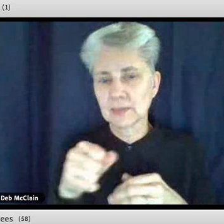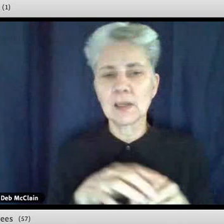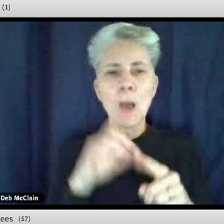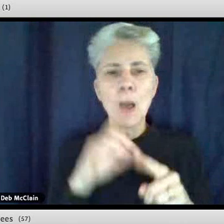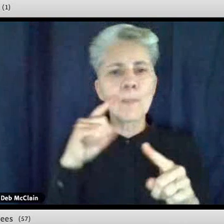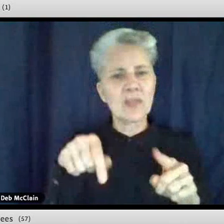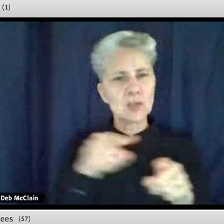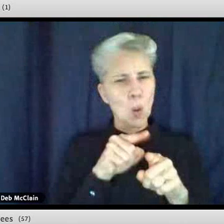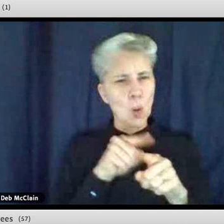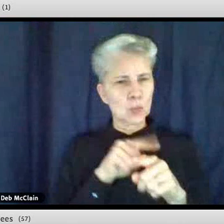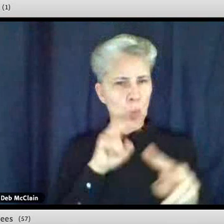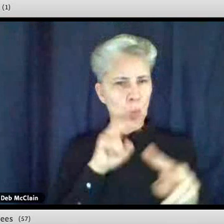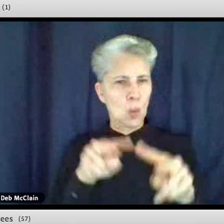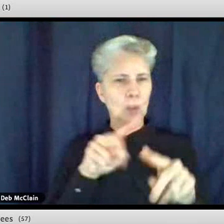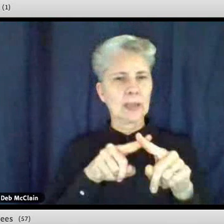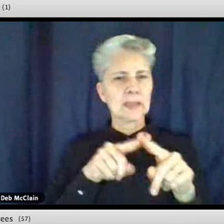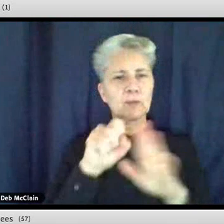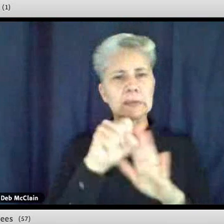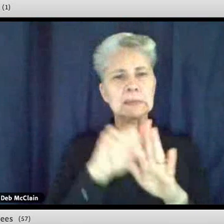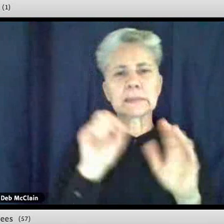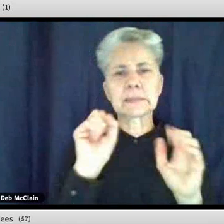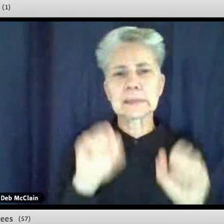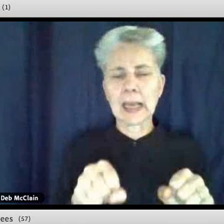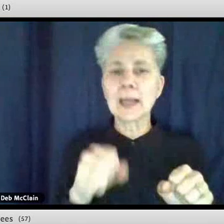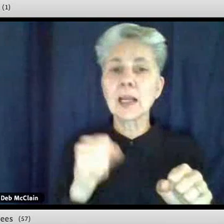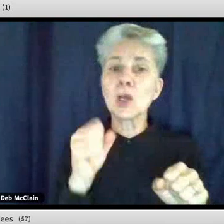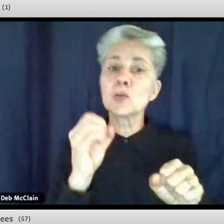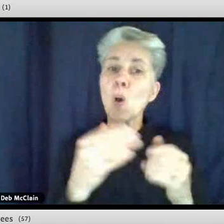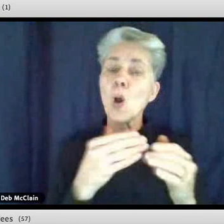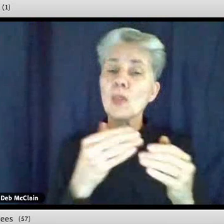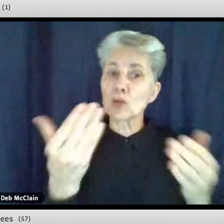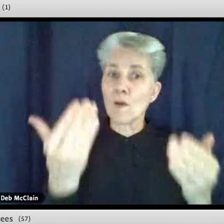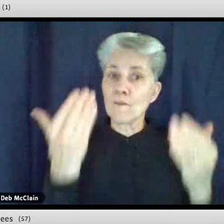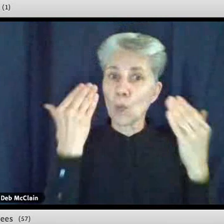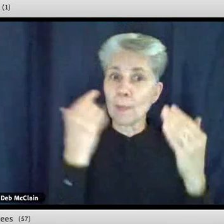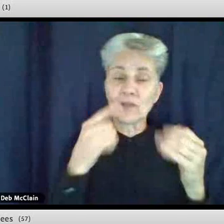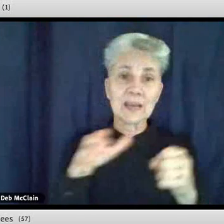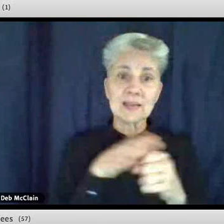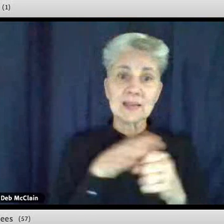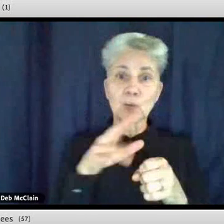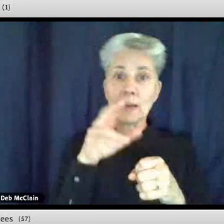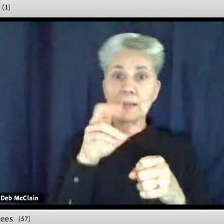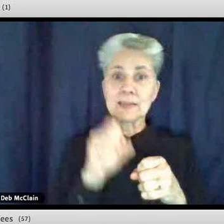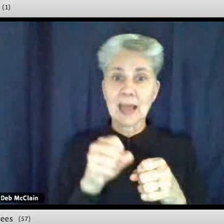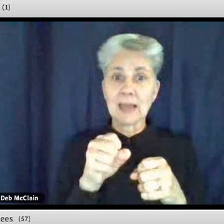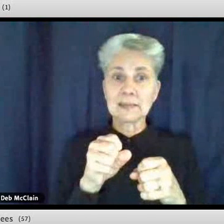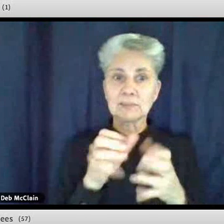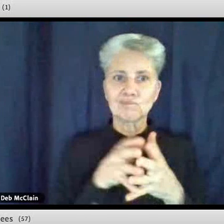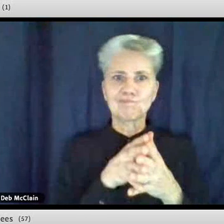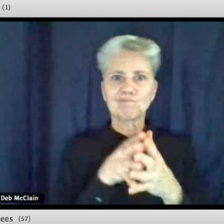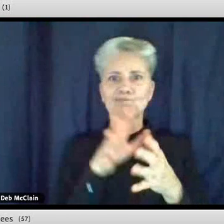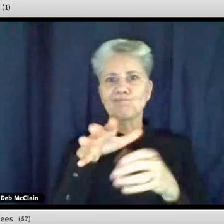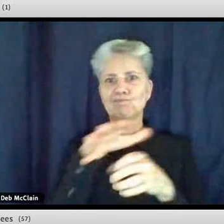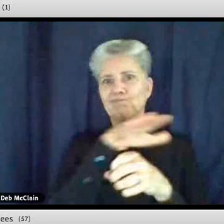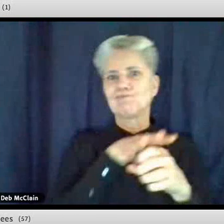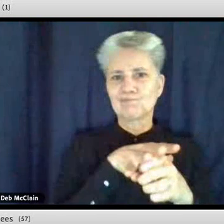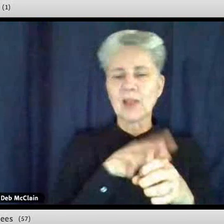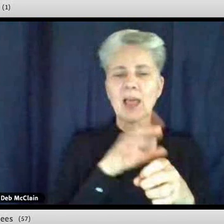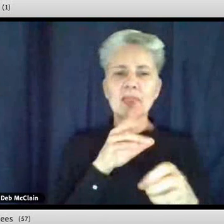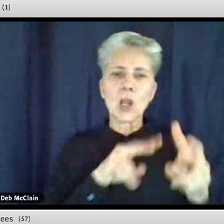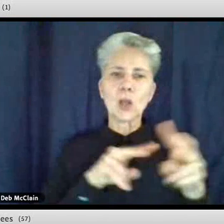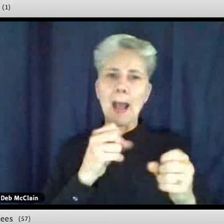for the next time. But for this, you can also look at the different states. So although it's overwhelming for the entire United States of